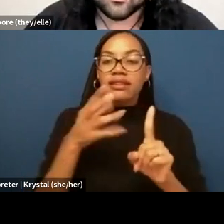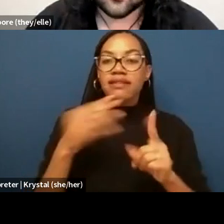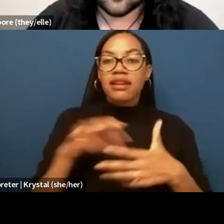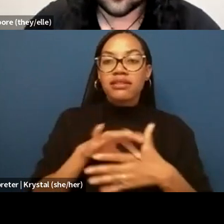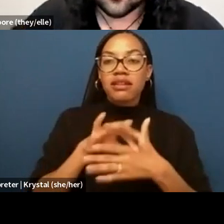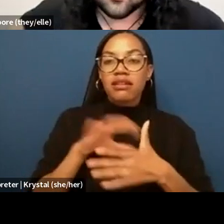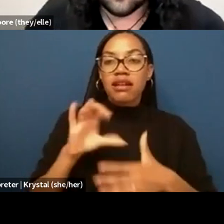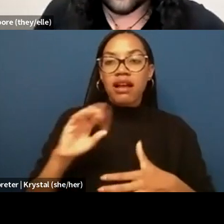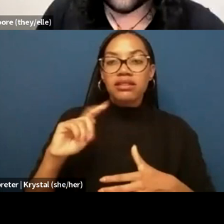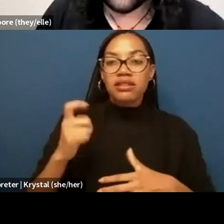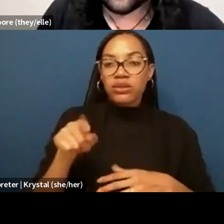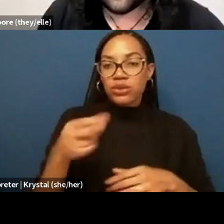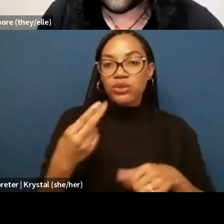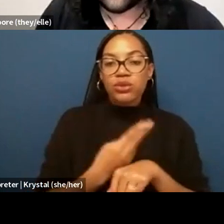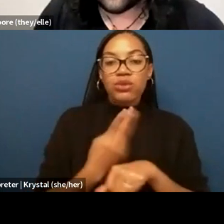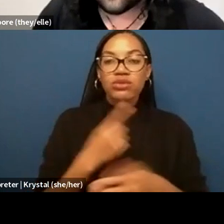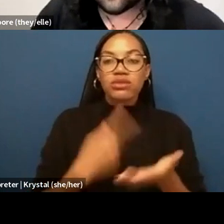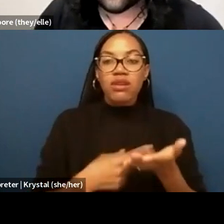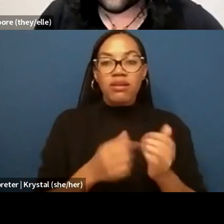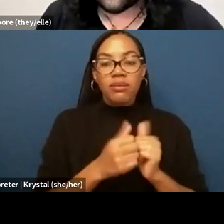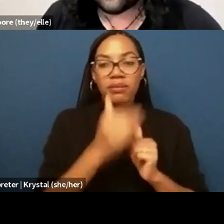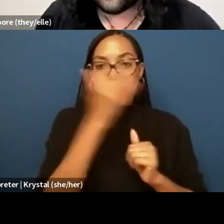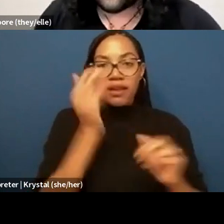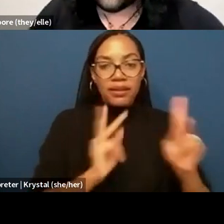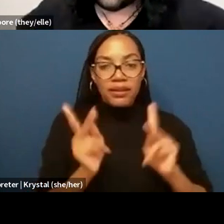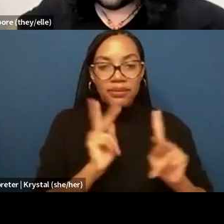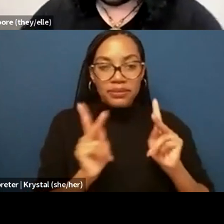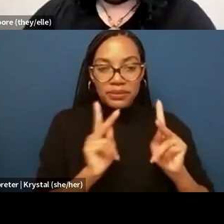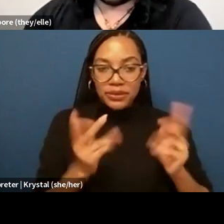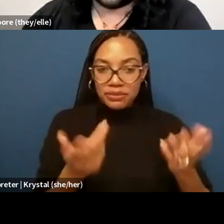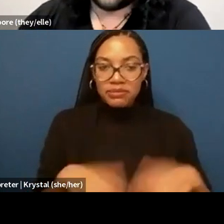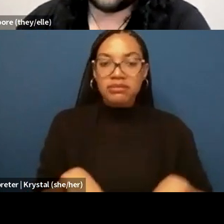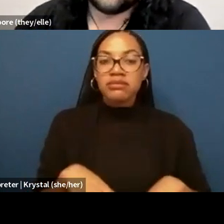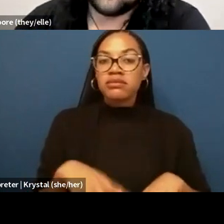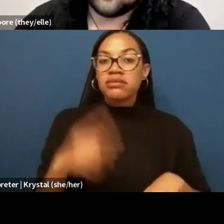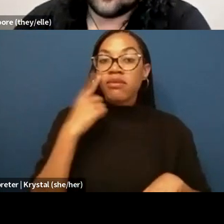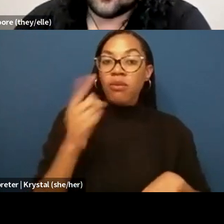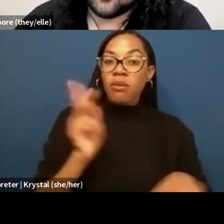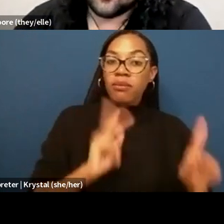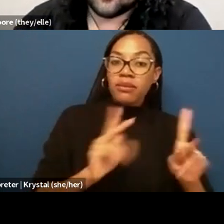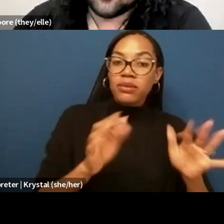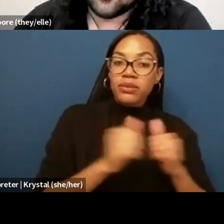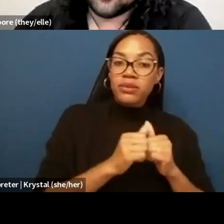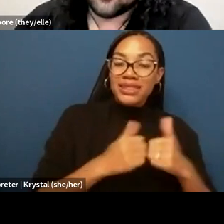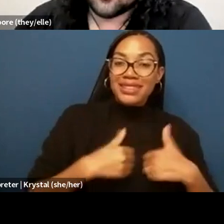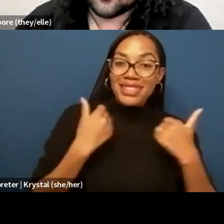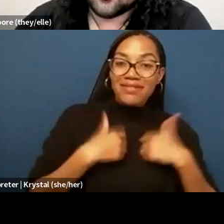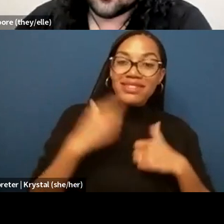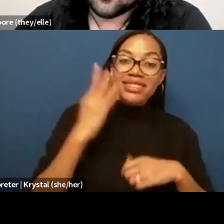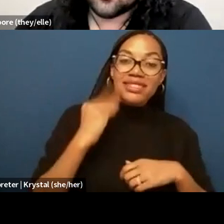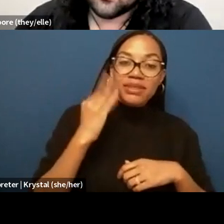and professionals, about mental health and community building via BEAM? How does it differ or